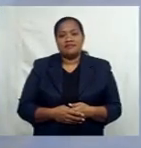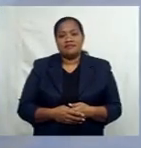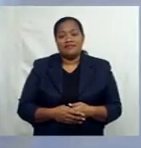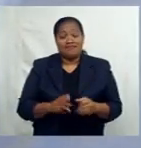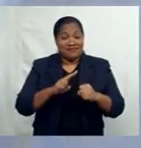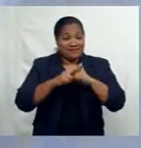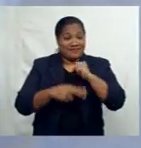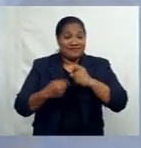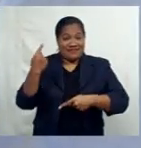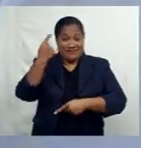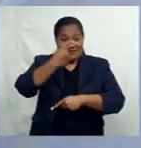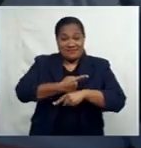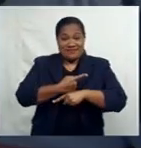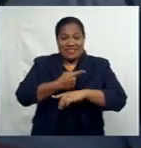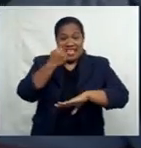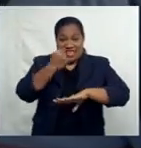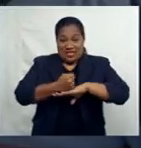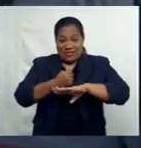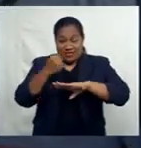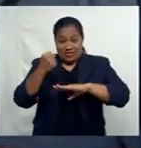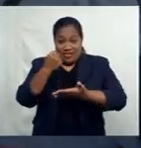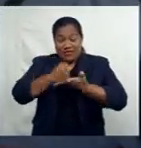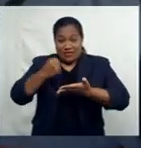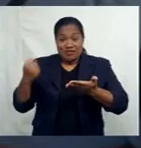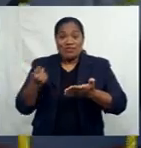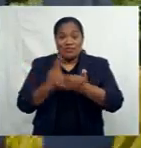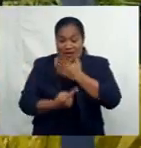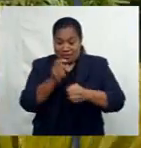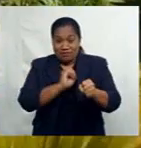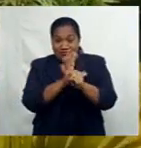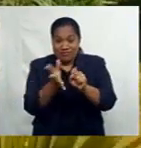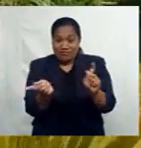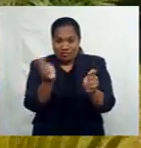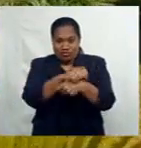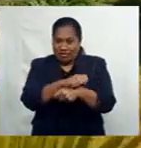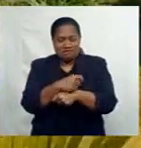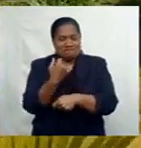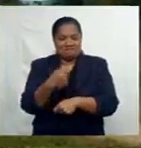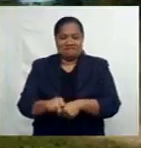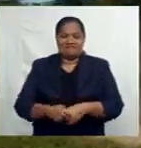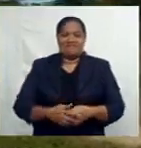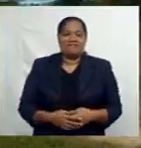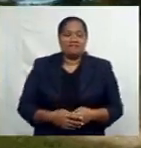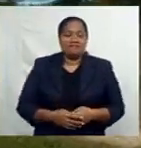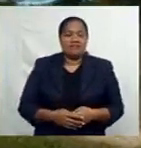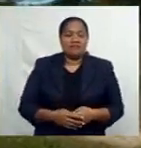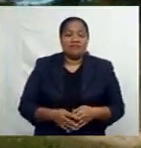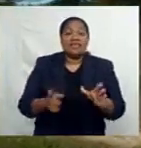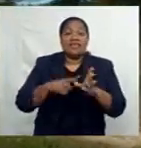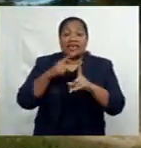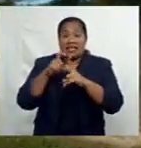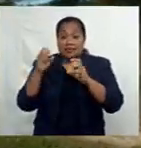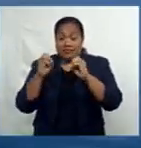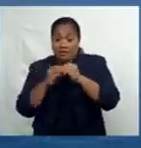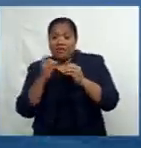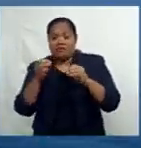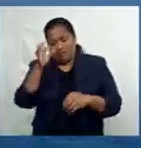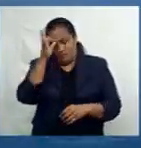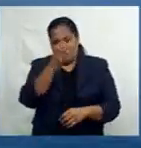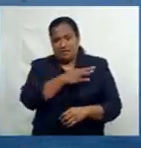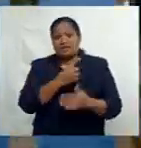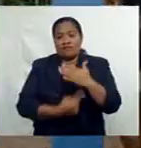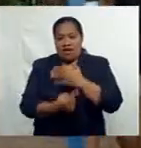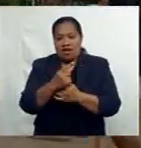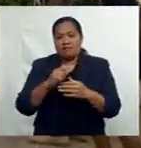In the news tonight, authorities don't expect any variants to emerge. ADB believes Fiji's recovery is dependent on